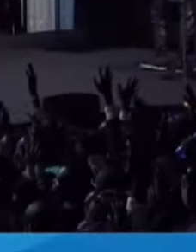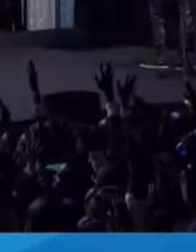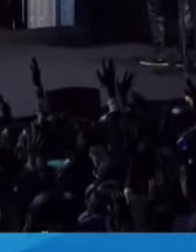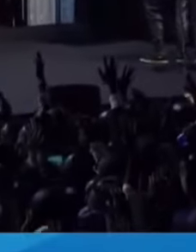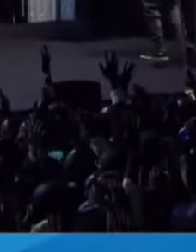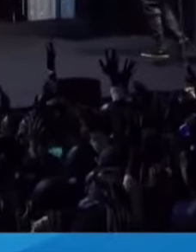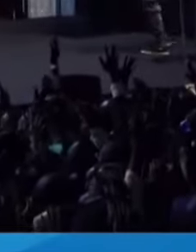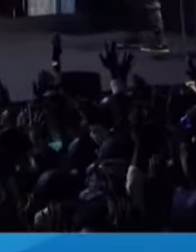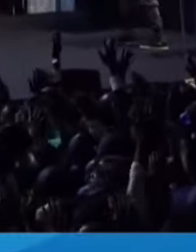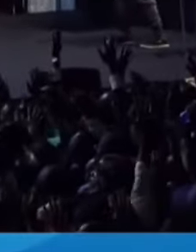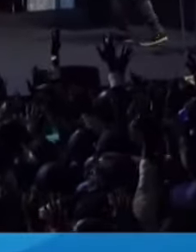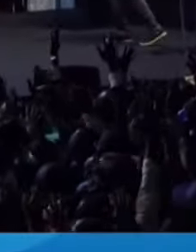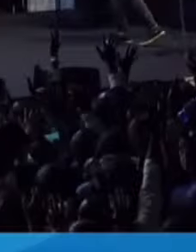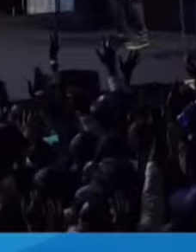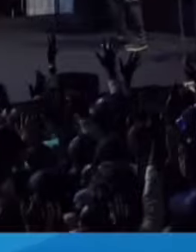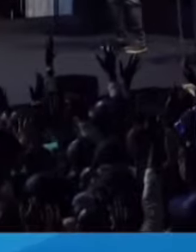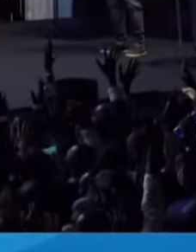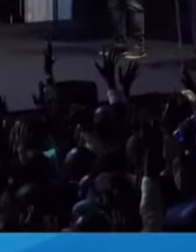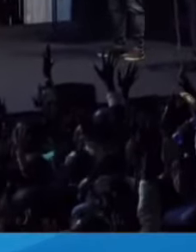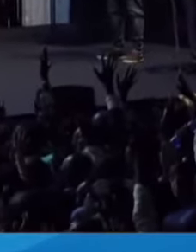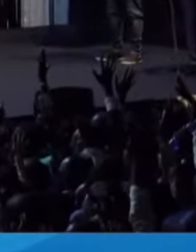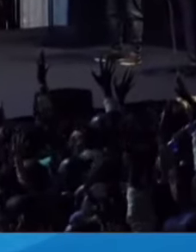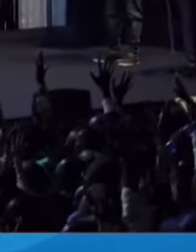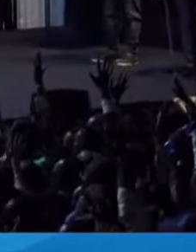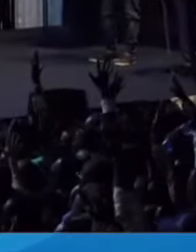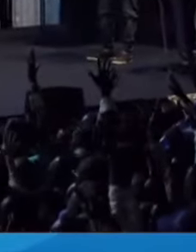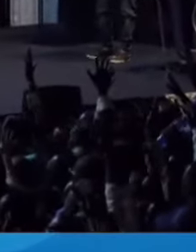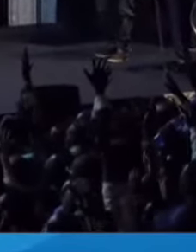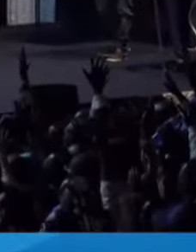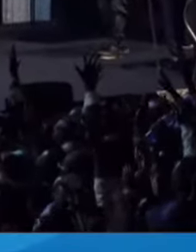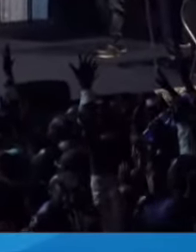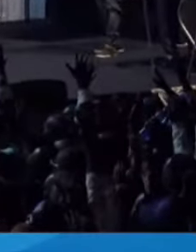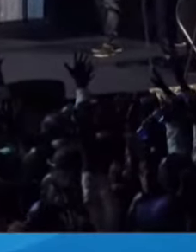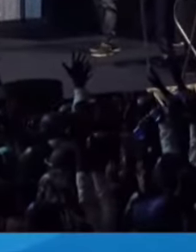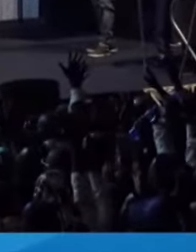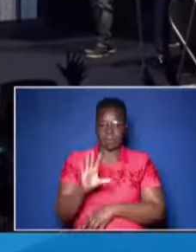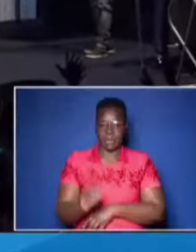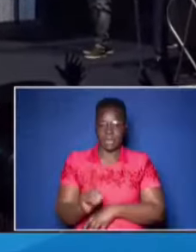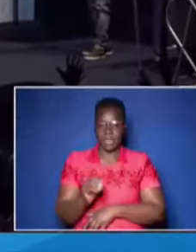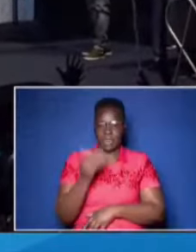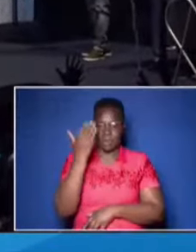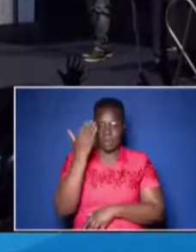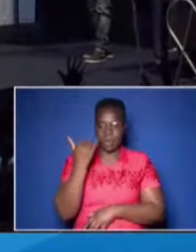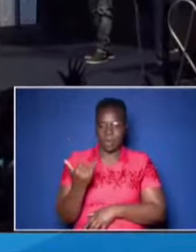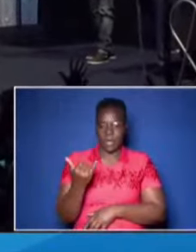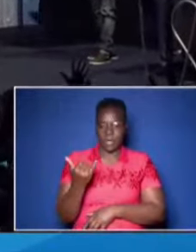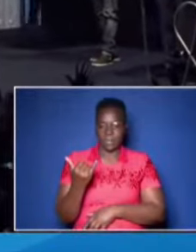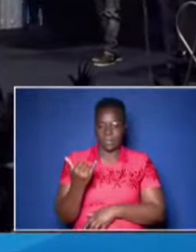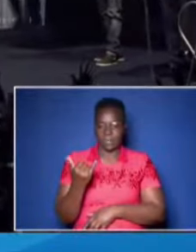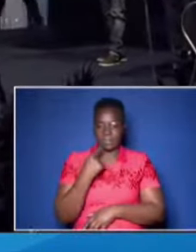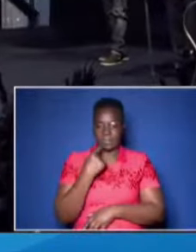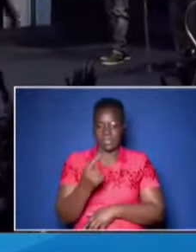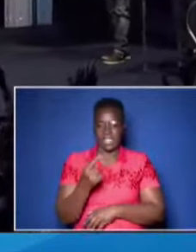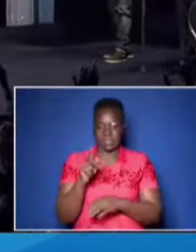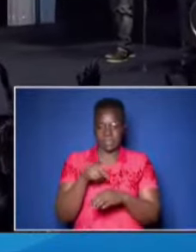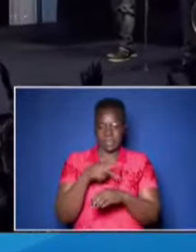land not just in Africa because it says in Psalm